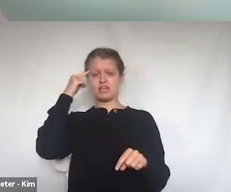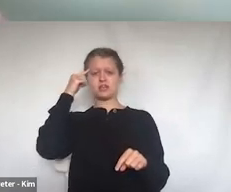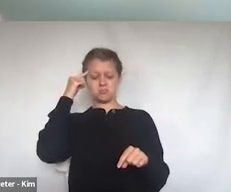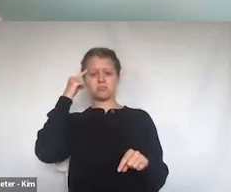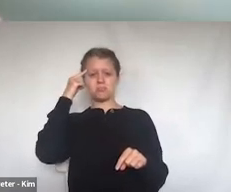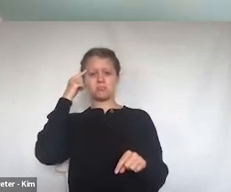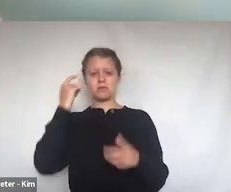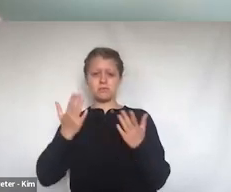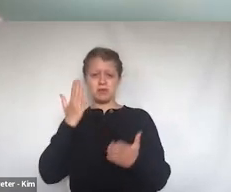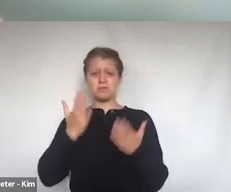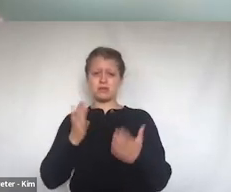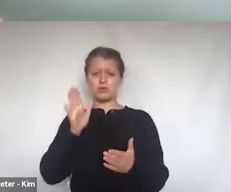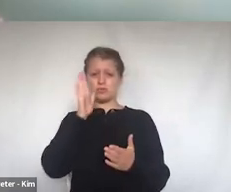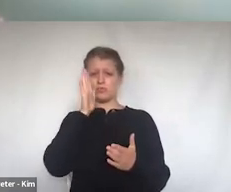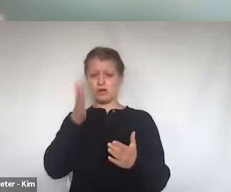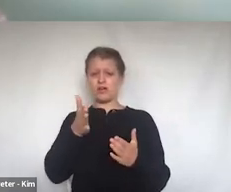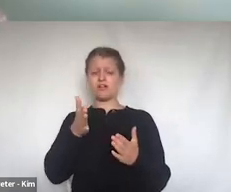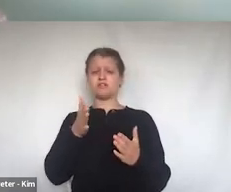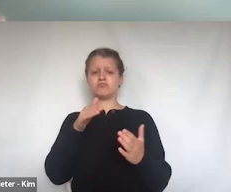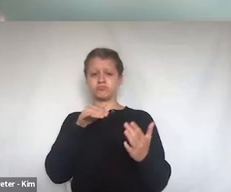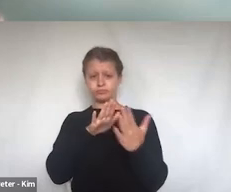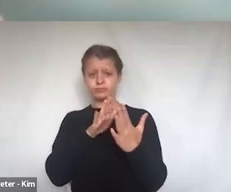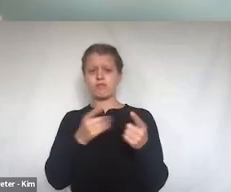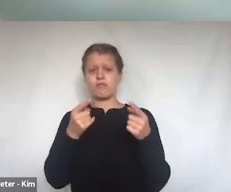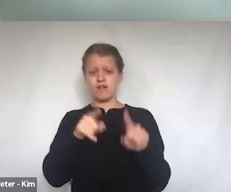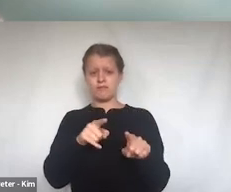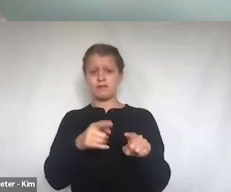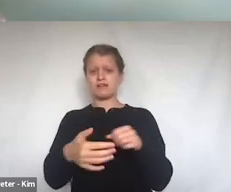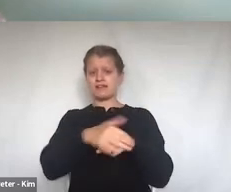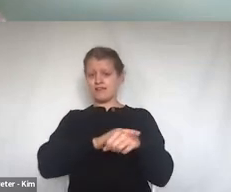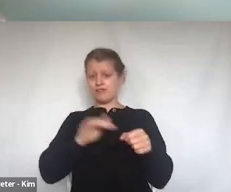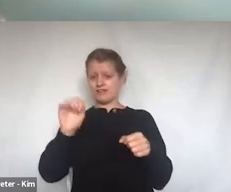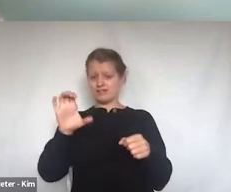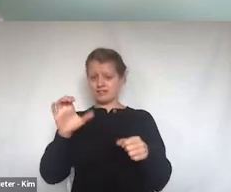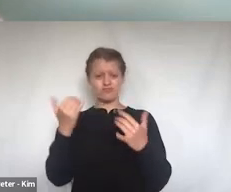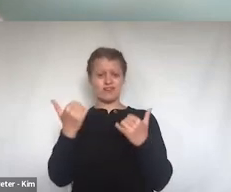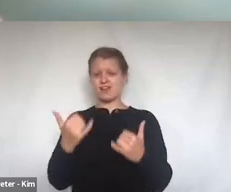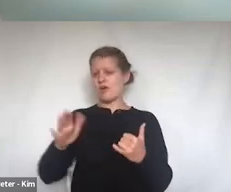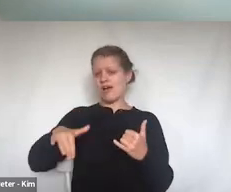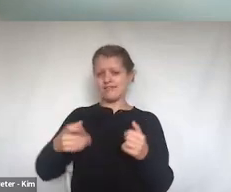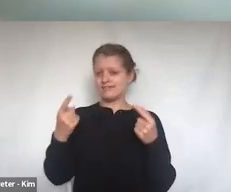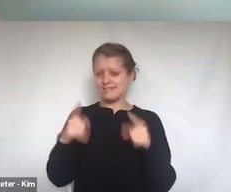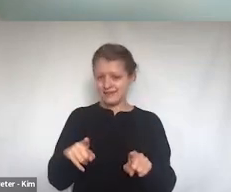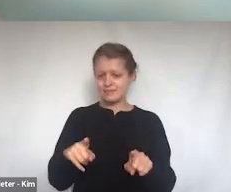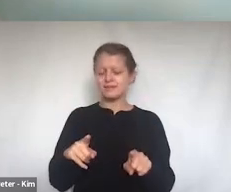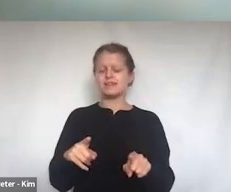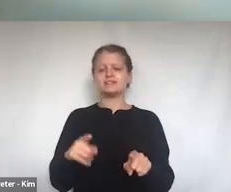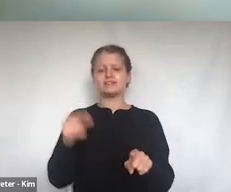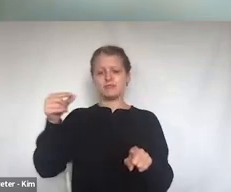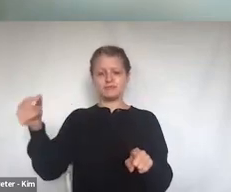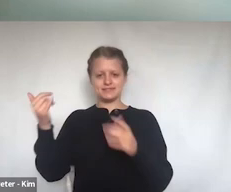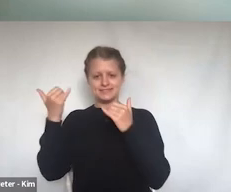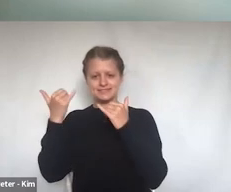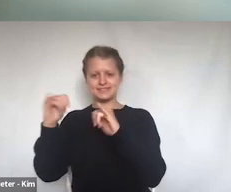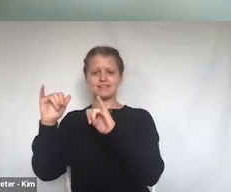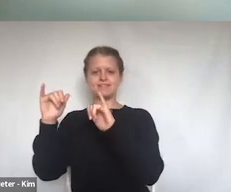potential to take that approach. This is something that we're waiting for right now to see what approach government takes to that. But the possibility